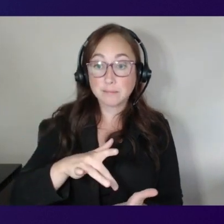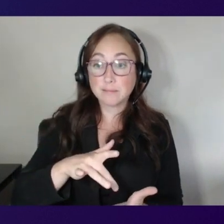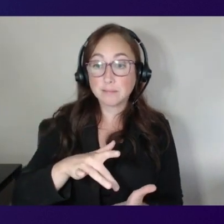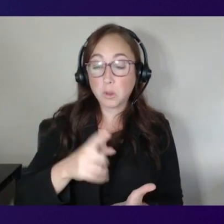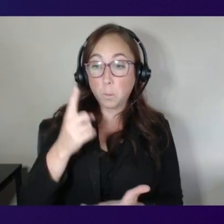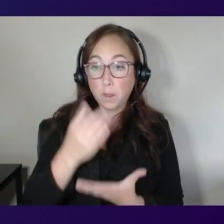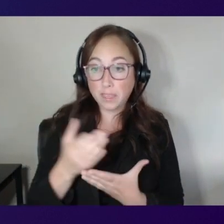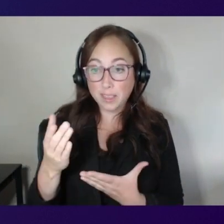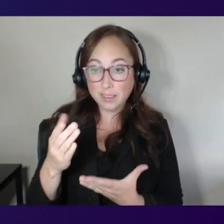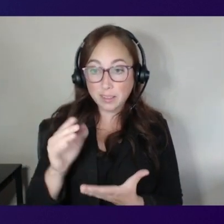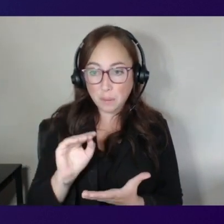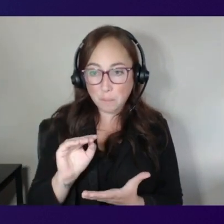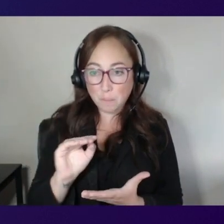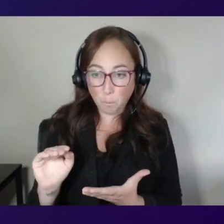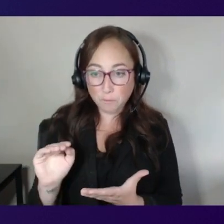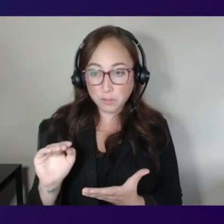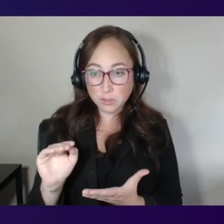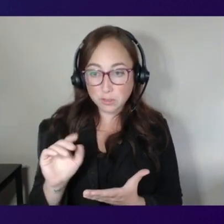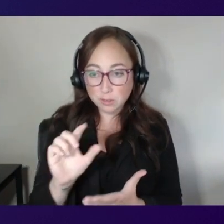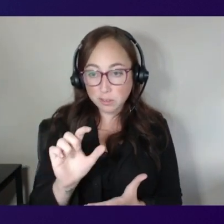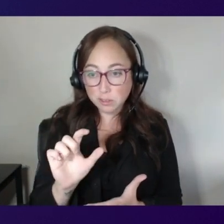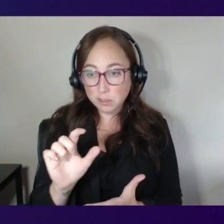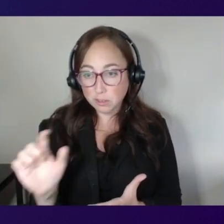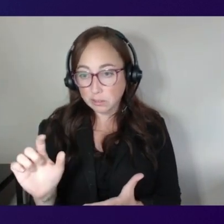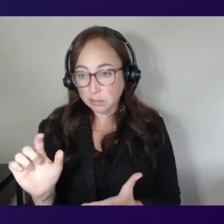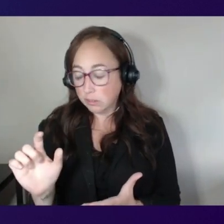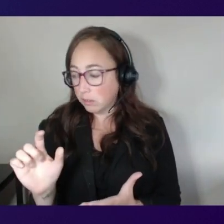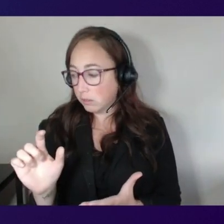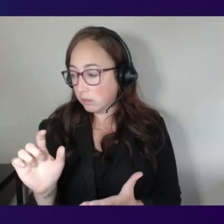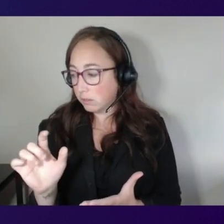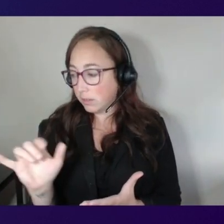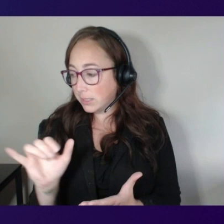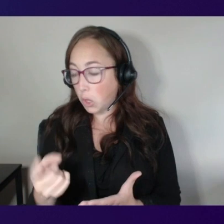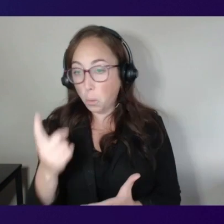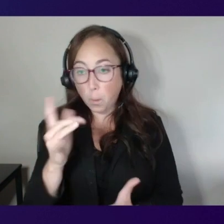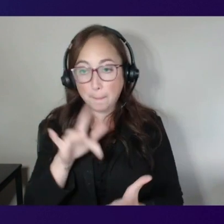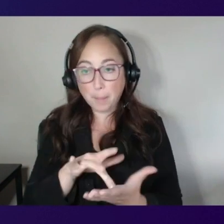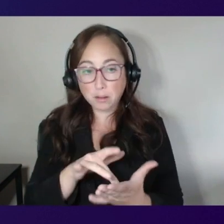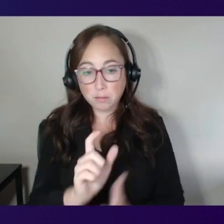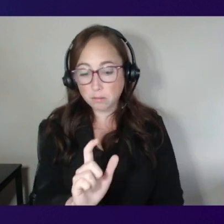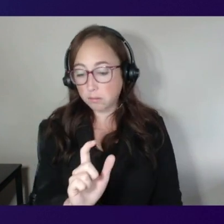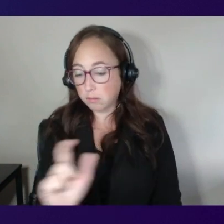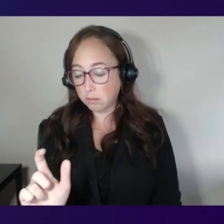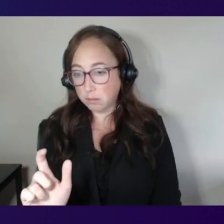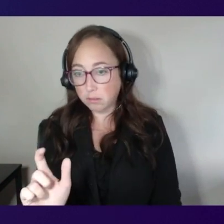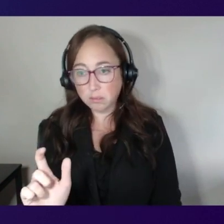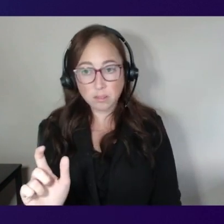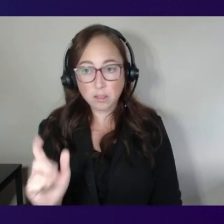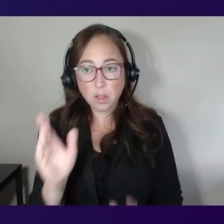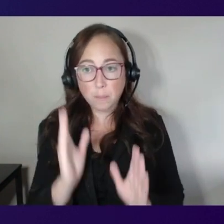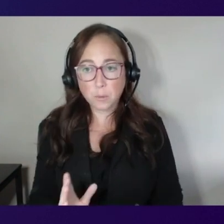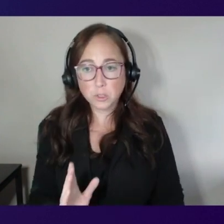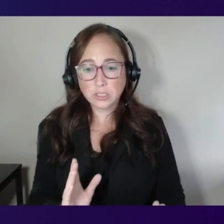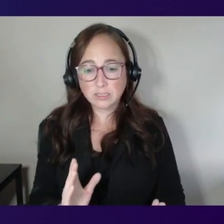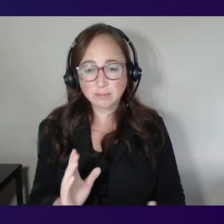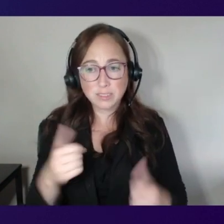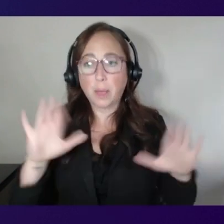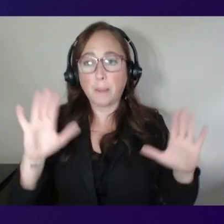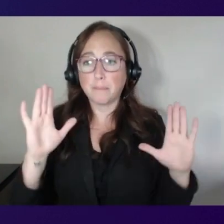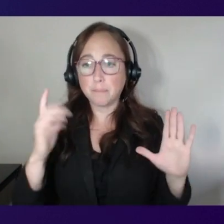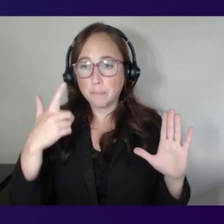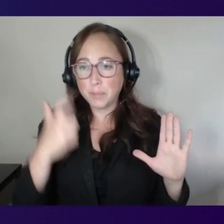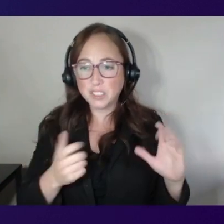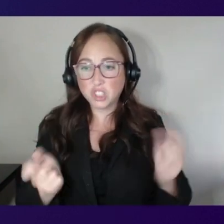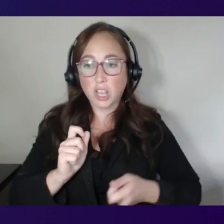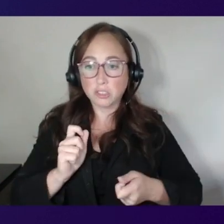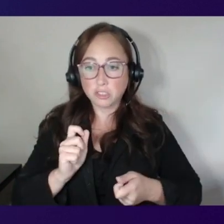slightly moved, someone just gives up, right? I see that all the time with places, right? So minimizing that as much as possible.